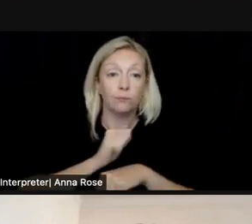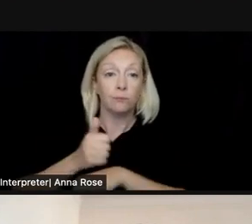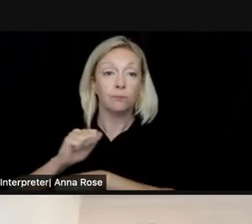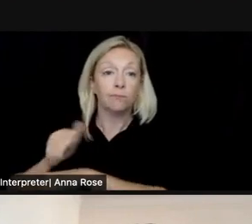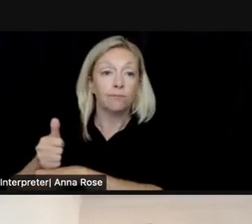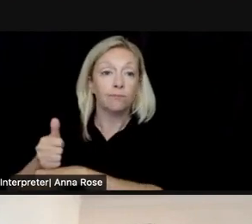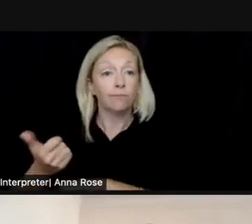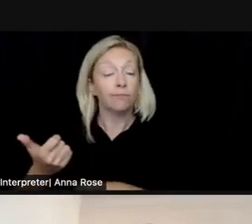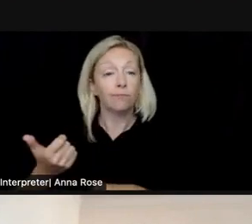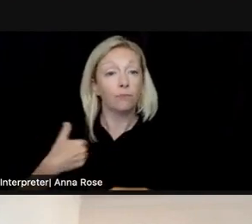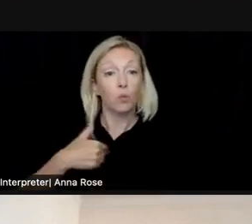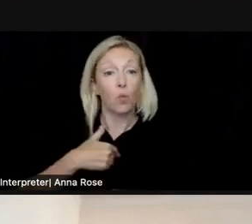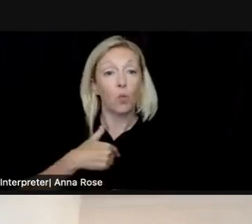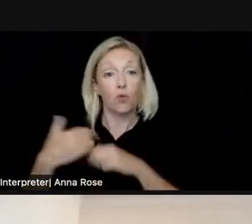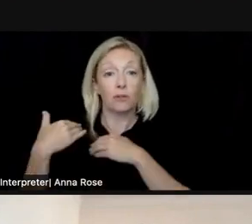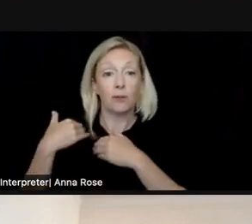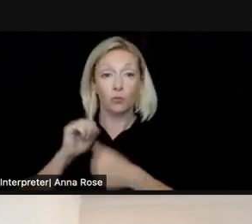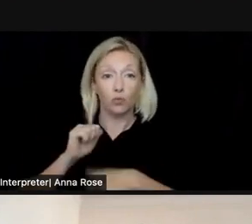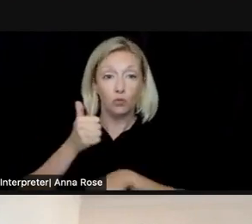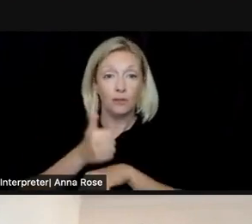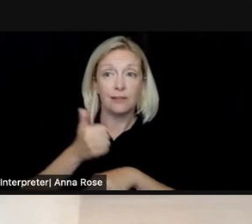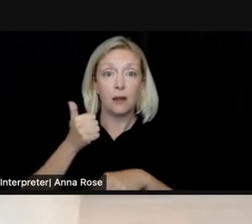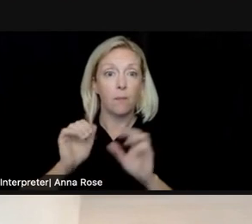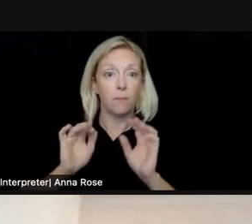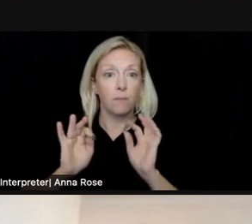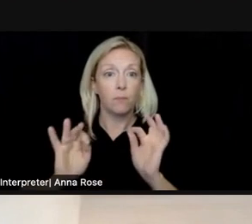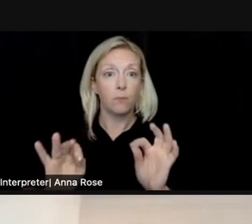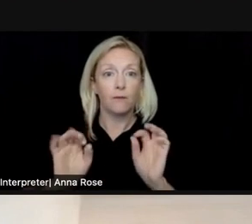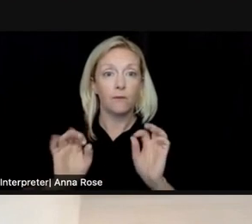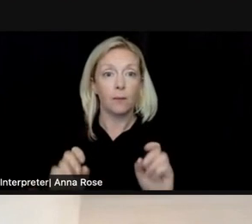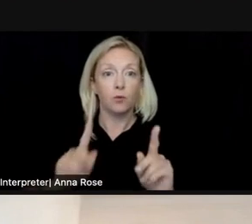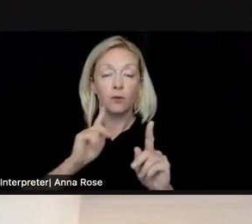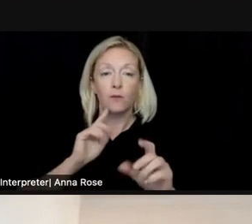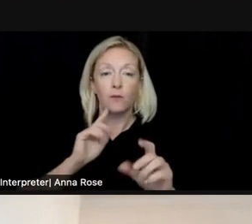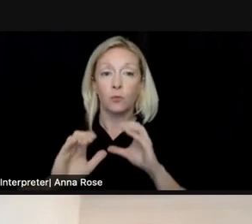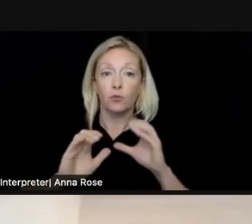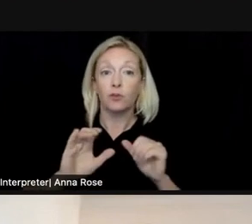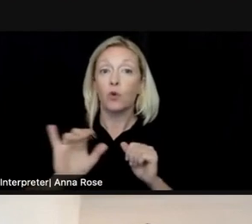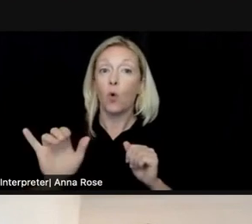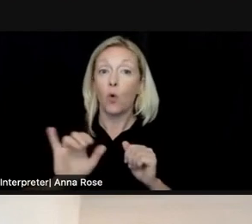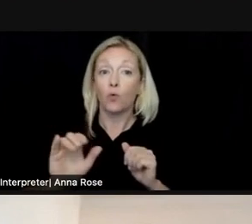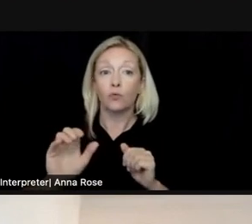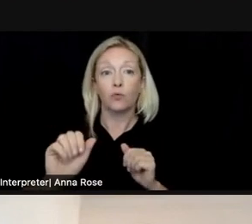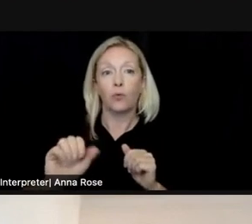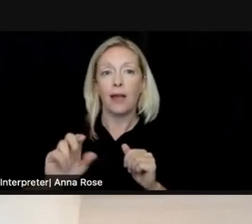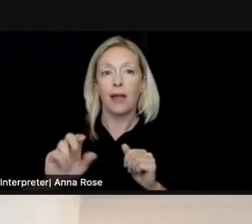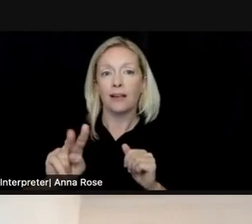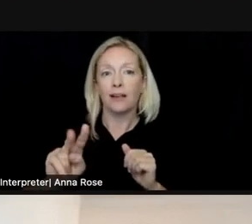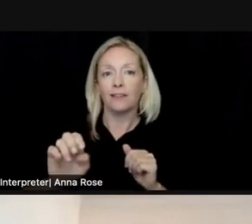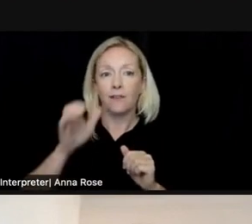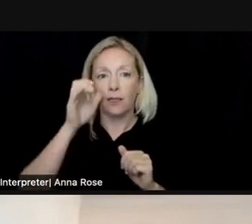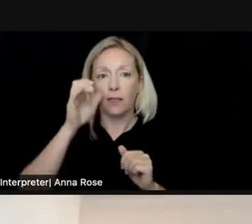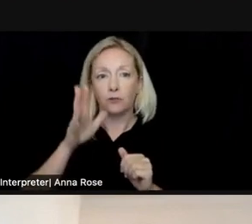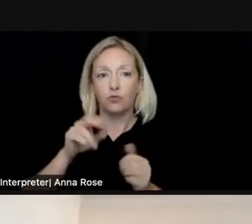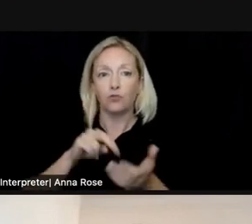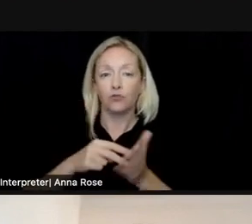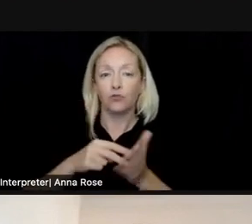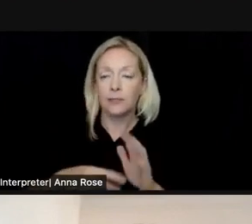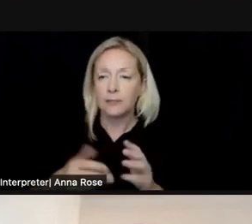us to kind of establish that moment, to be that active listener and provide those opportunities for our students who want